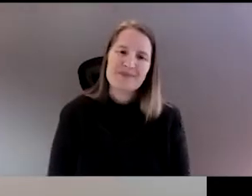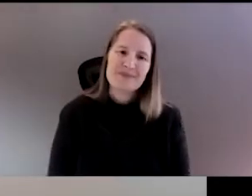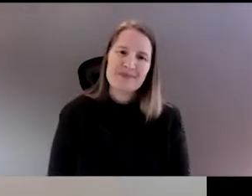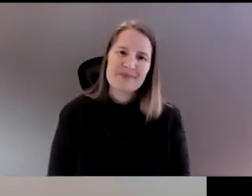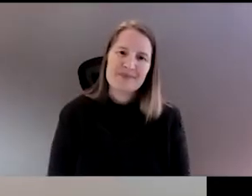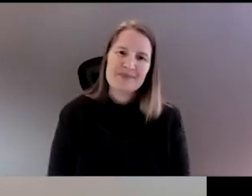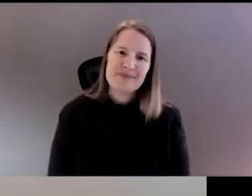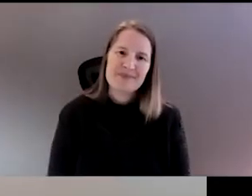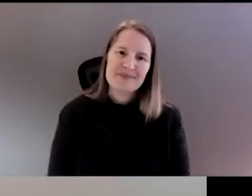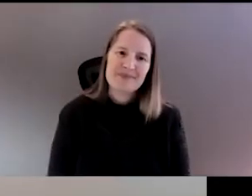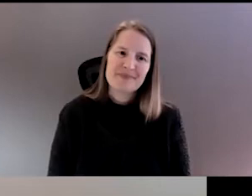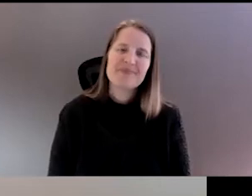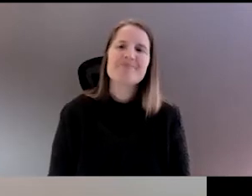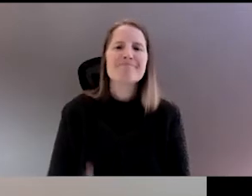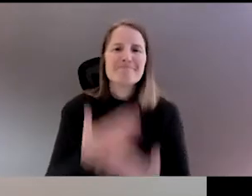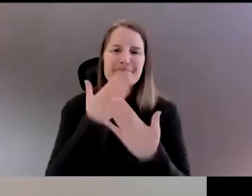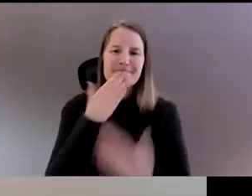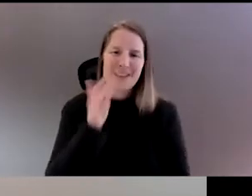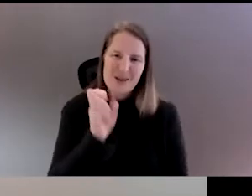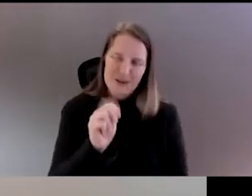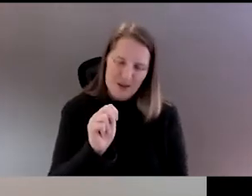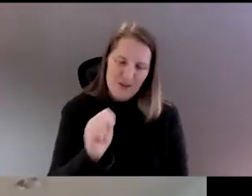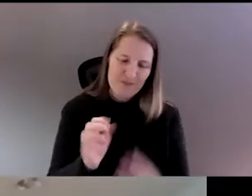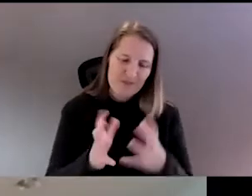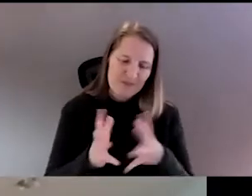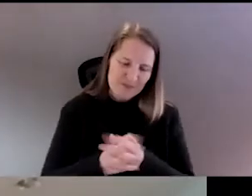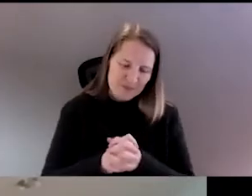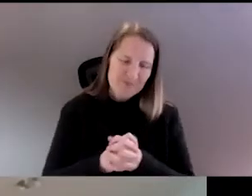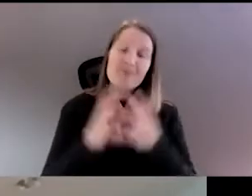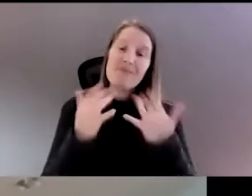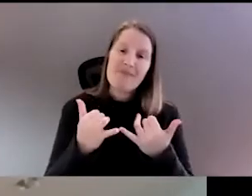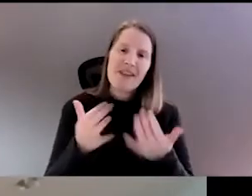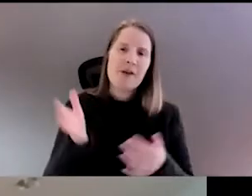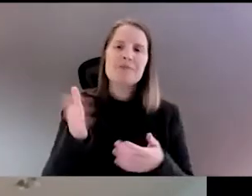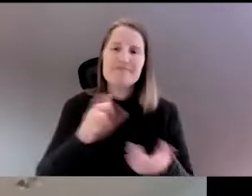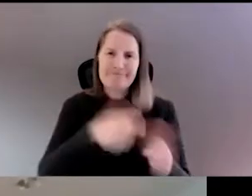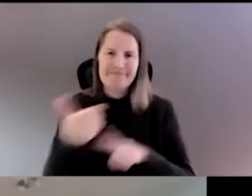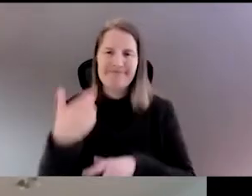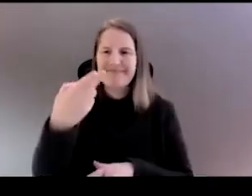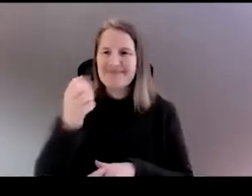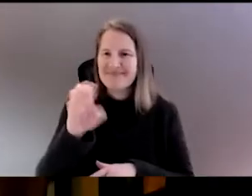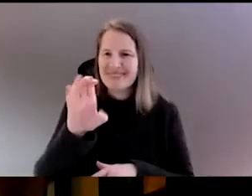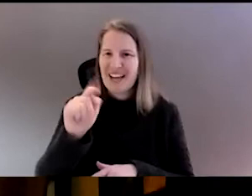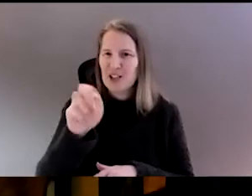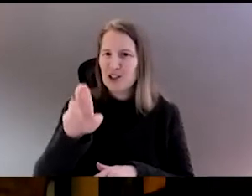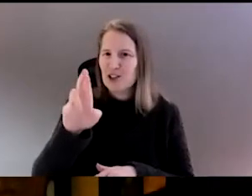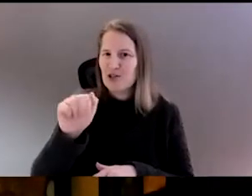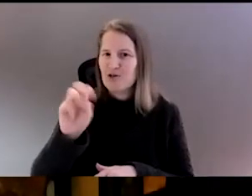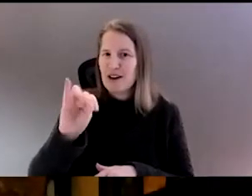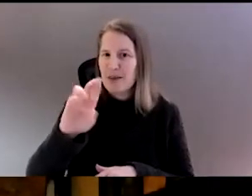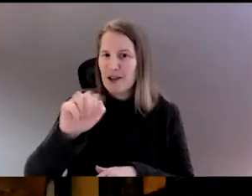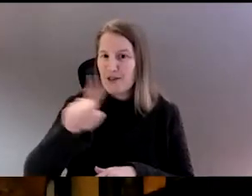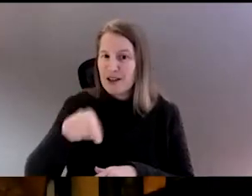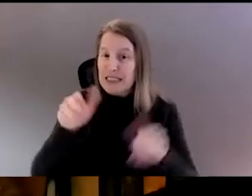Thank you, Joan, very much. And we will now hear from Hector Ramirez, who will introduce himself and share